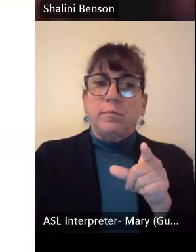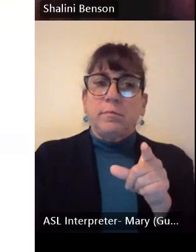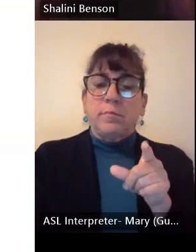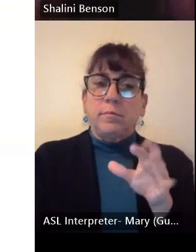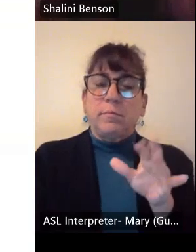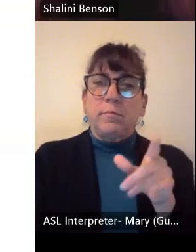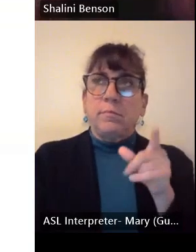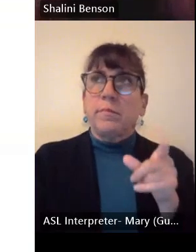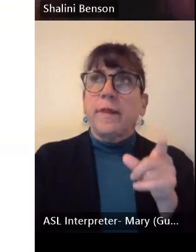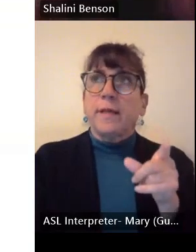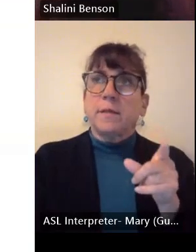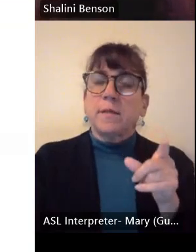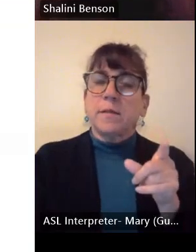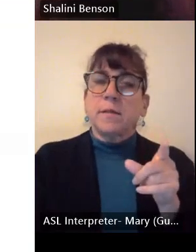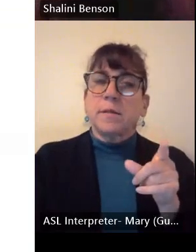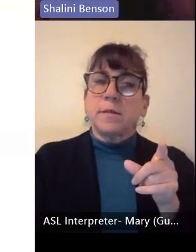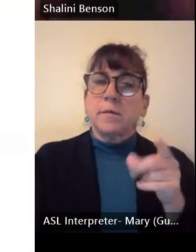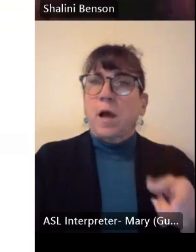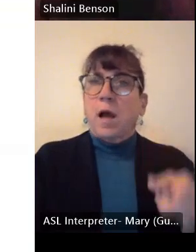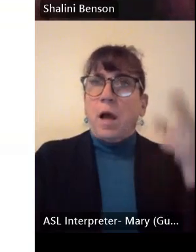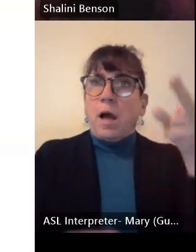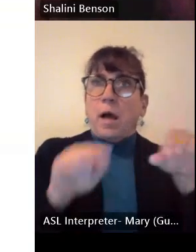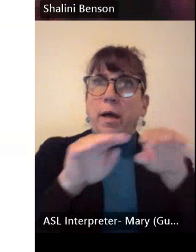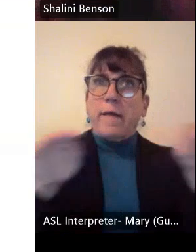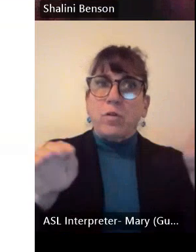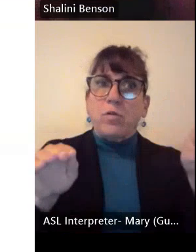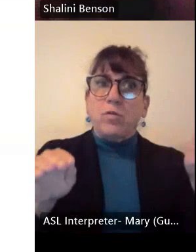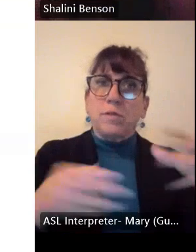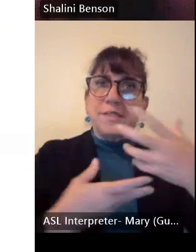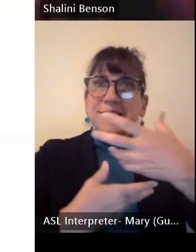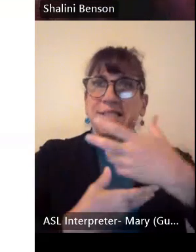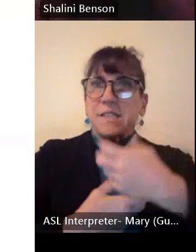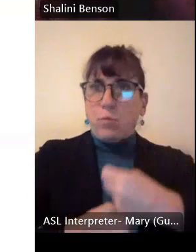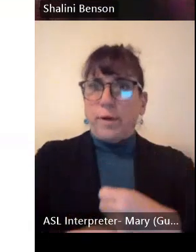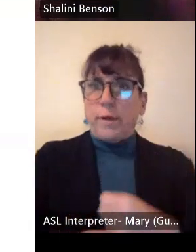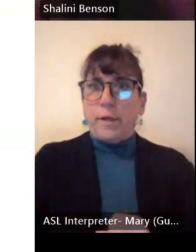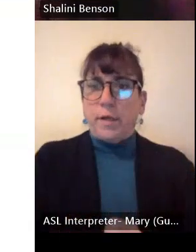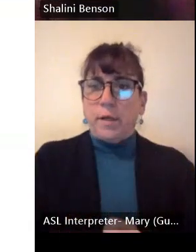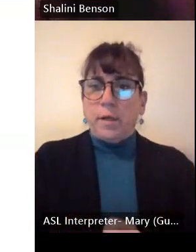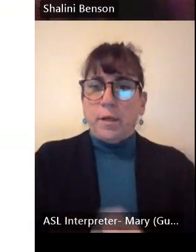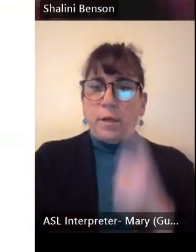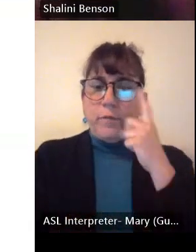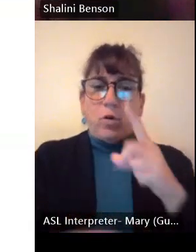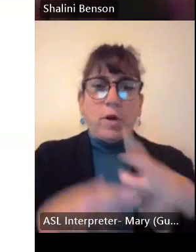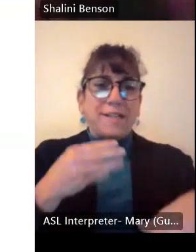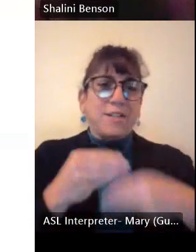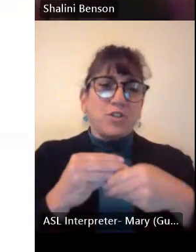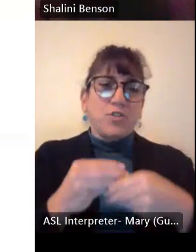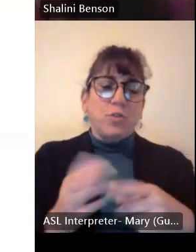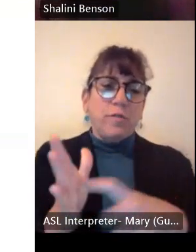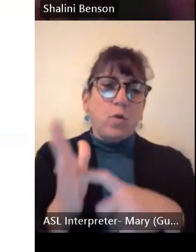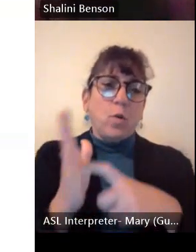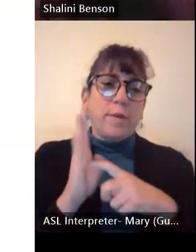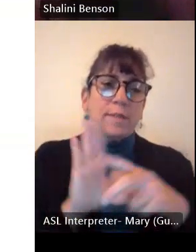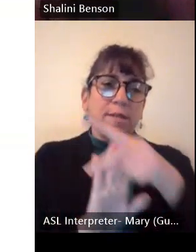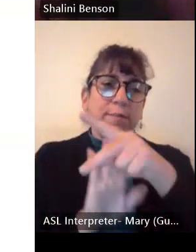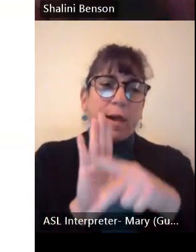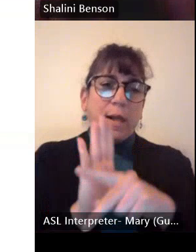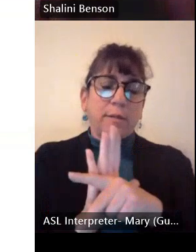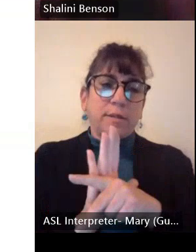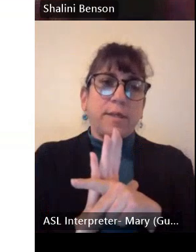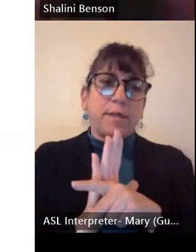This is just a high level summary of some additional requirements and the policies and laws that